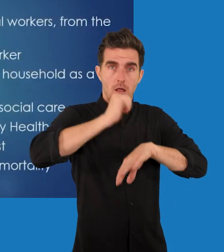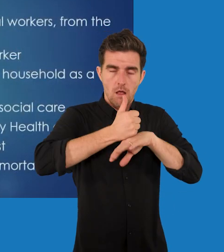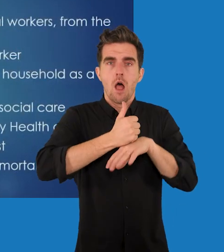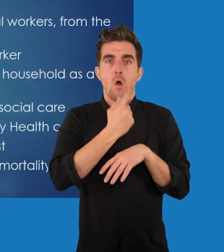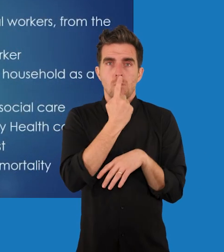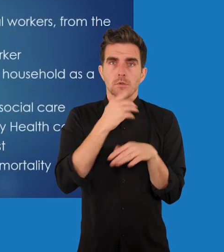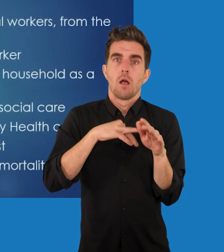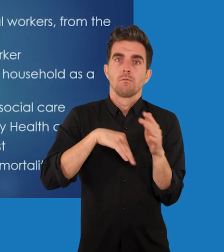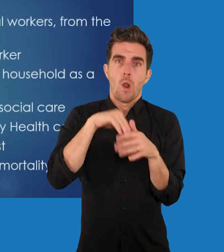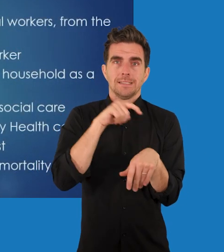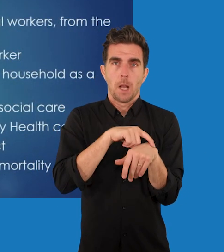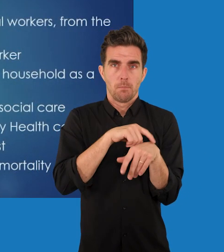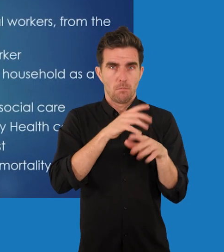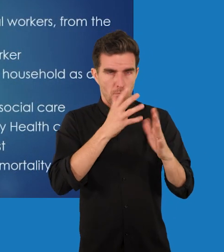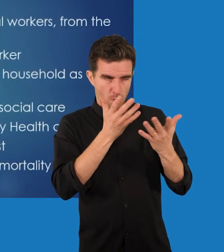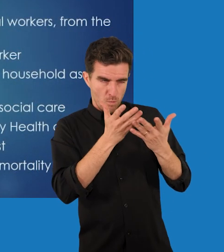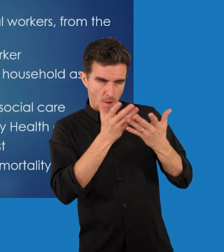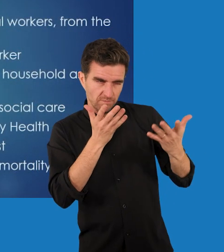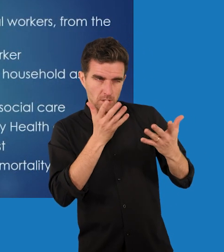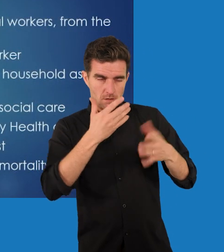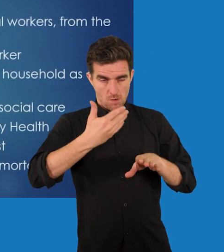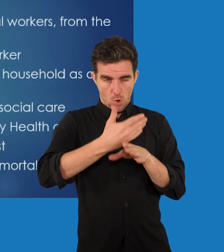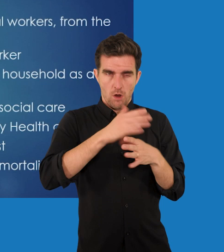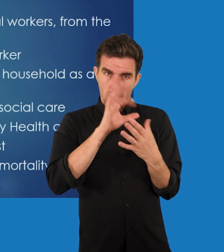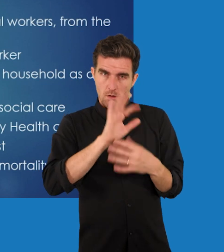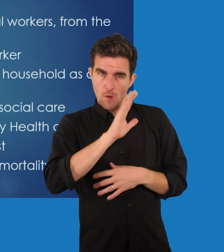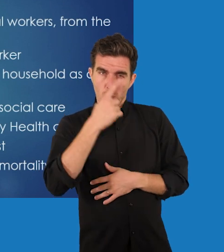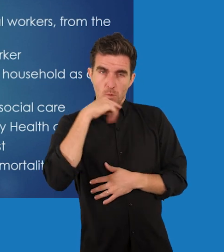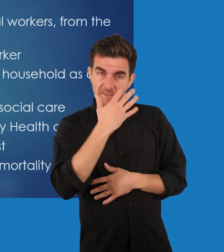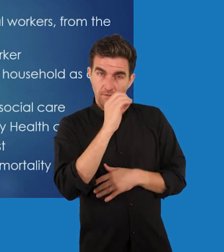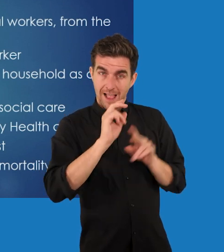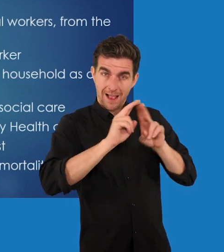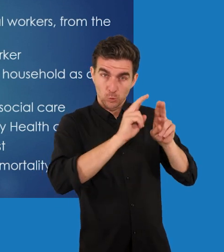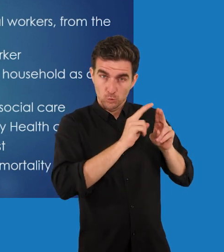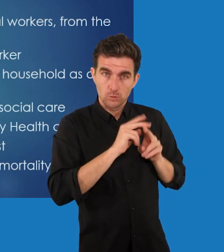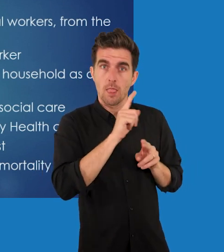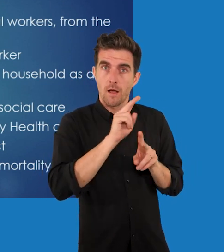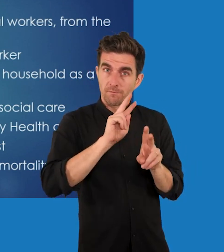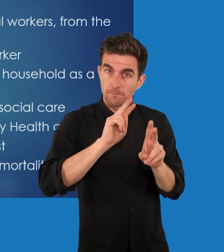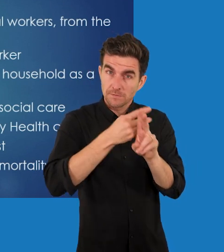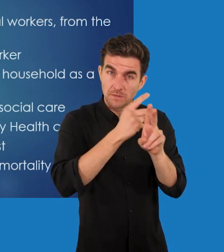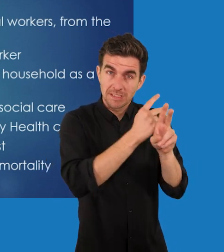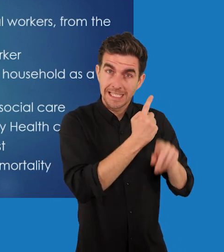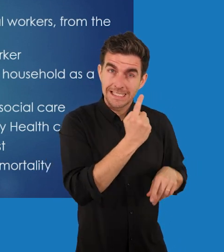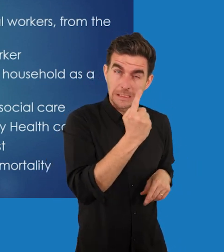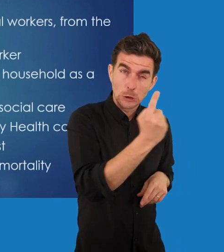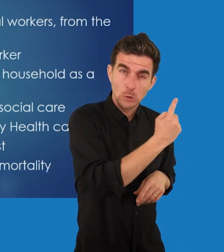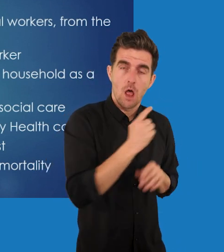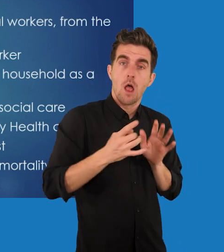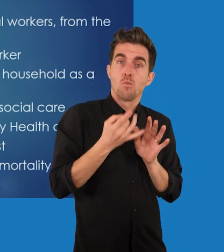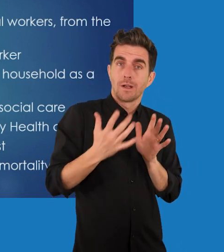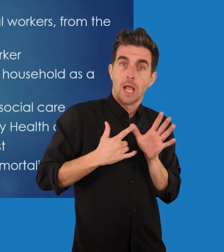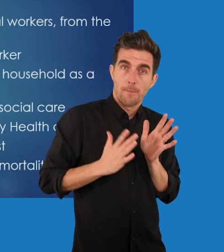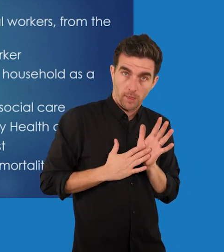So they set up about one full-time equivalent worker to 150 households, and they visit each